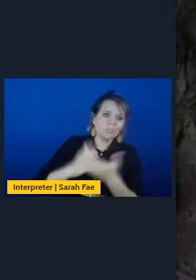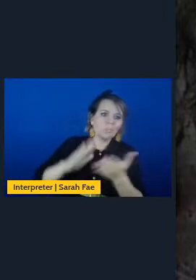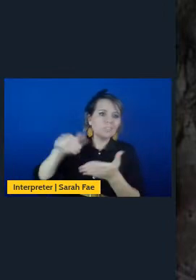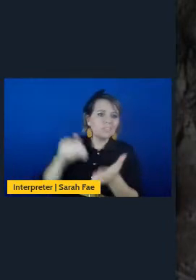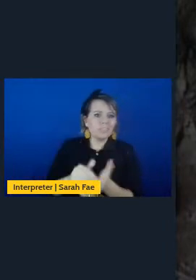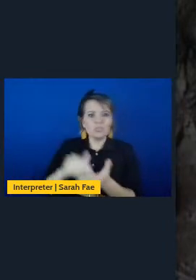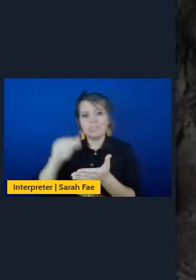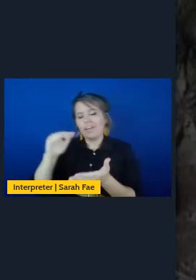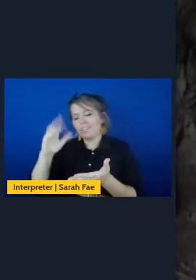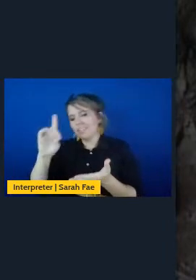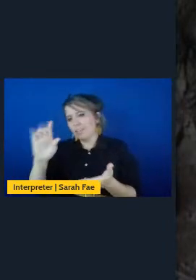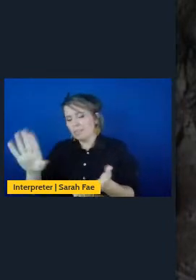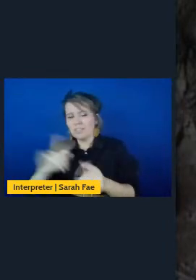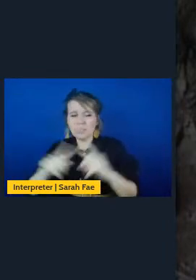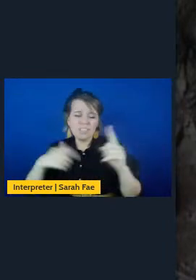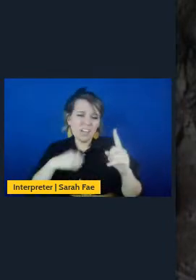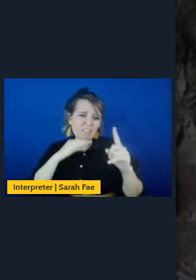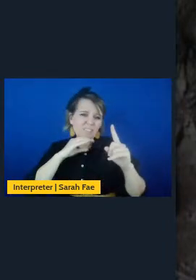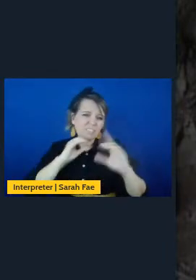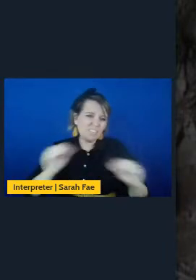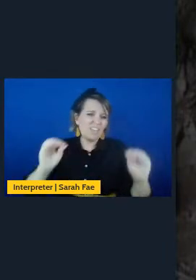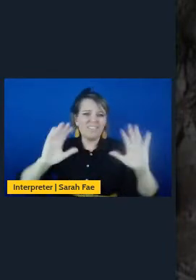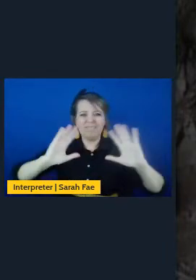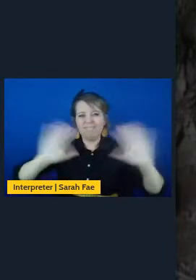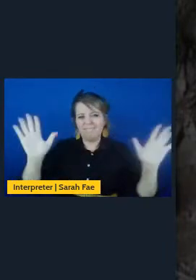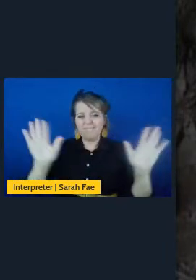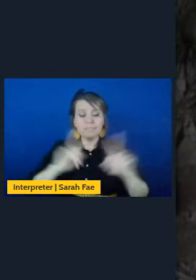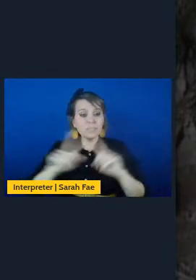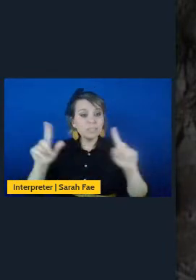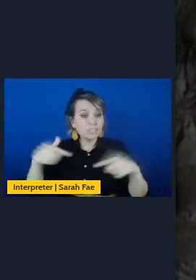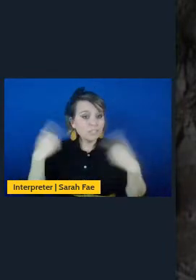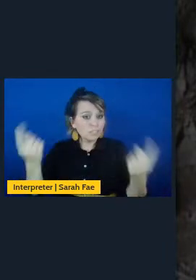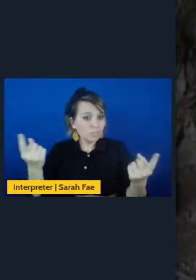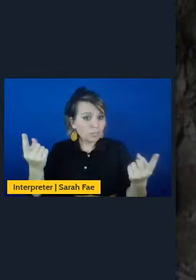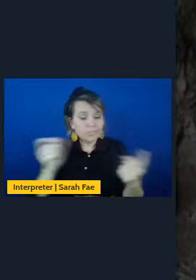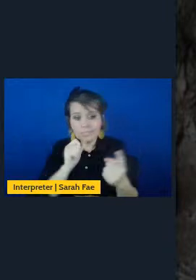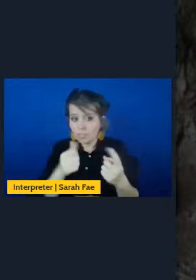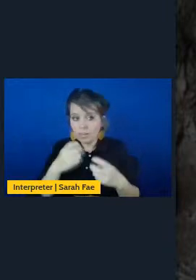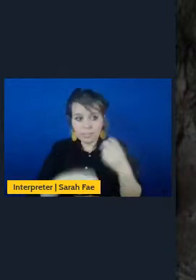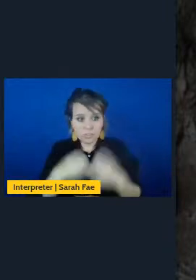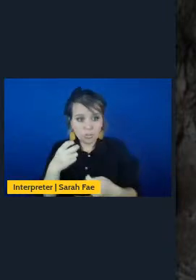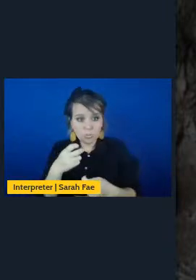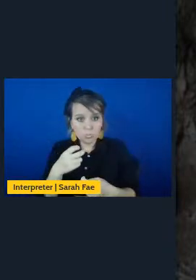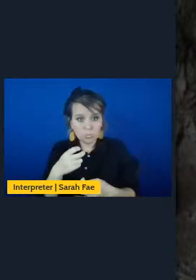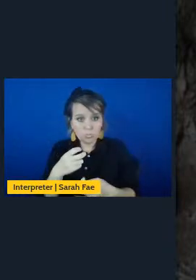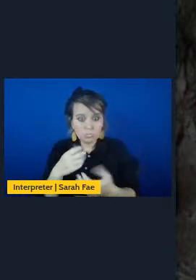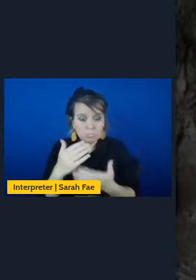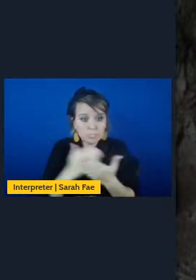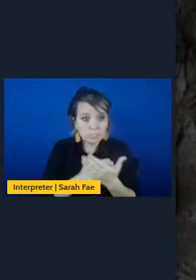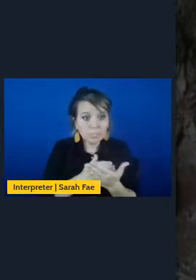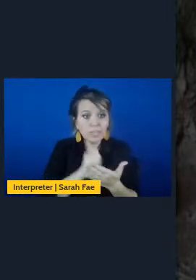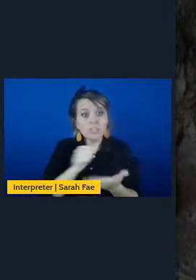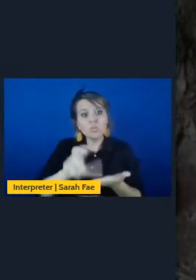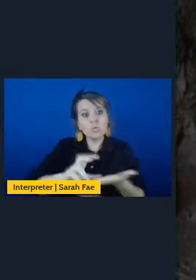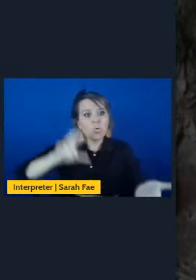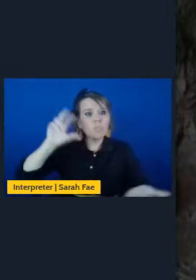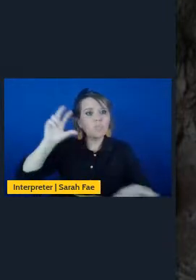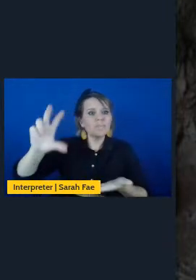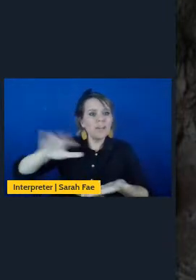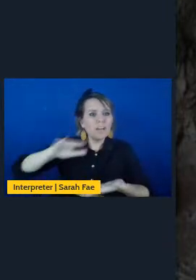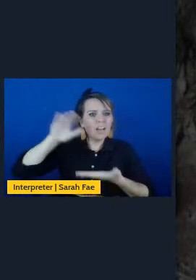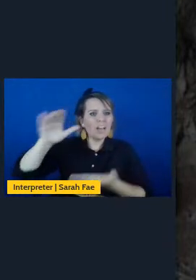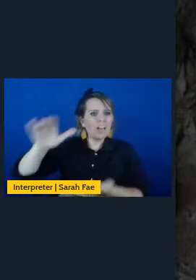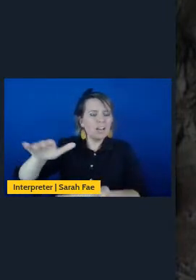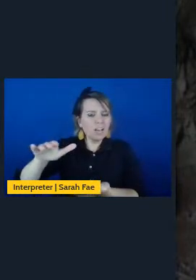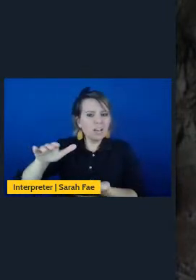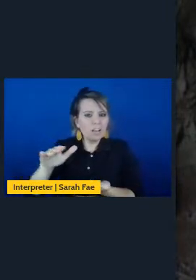database. But I haven't done any of these things because so far it hasn't been an issue. The lesson here is don't overinvest in something when there isn't clear